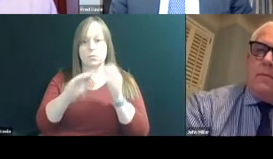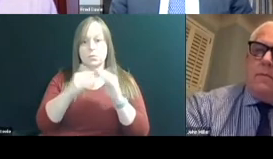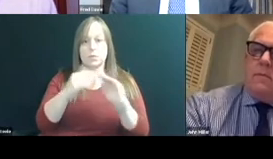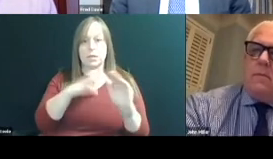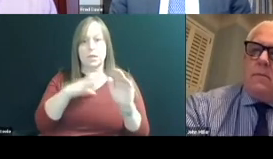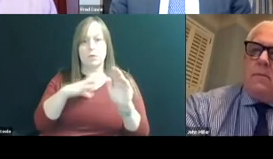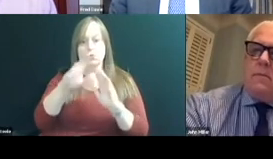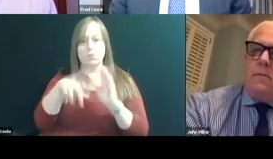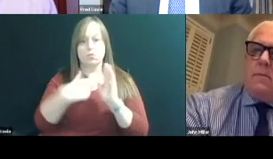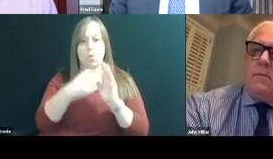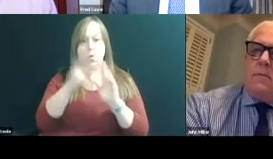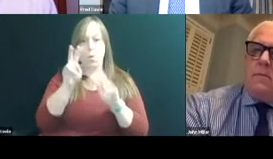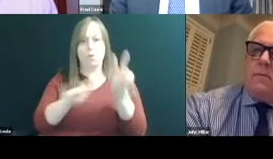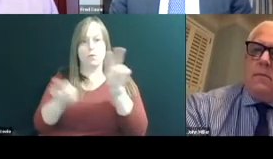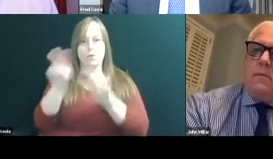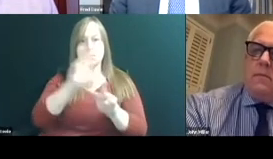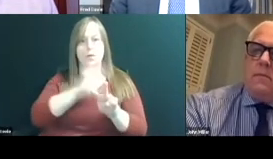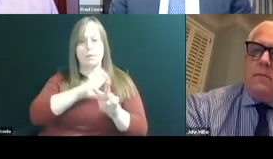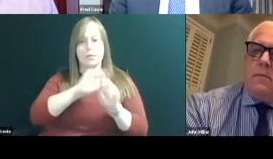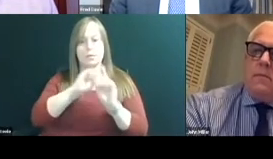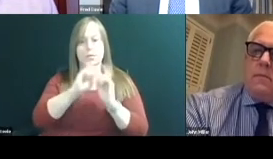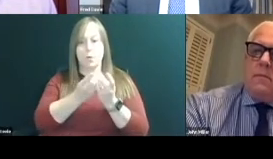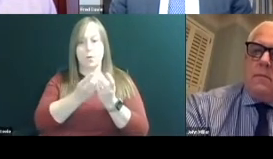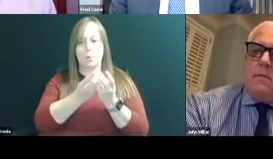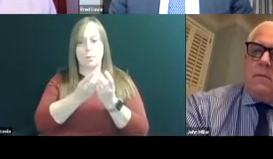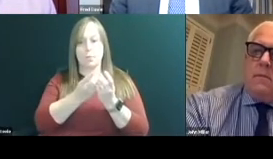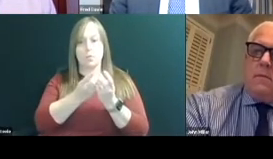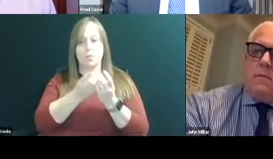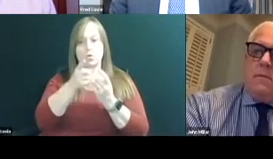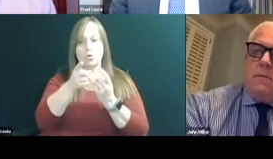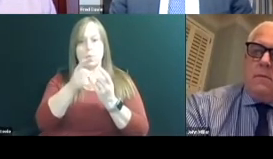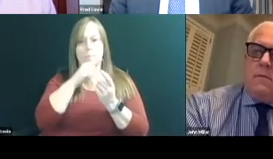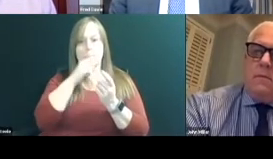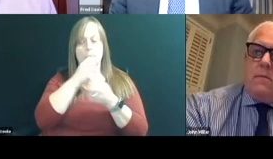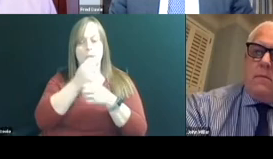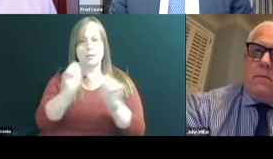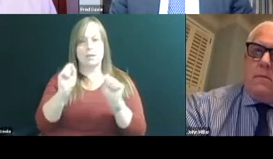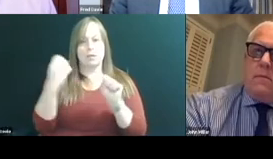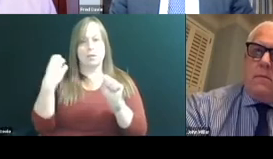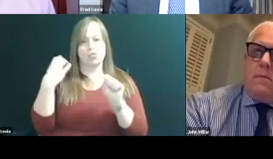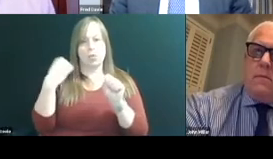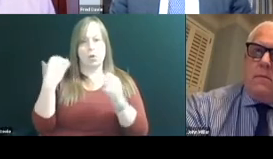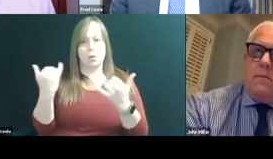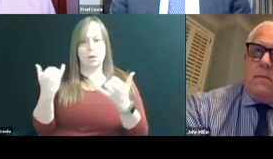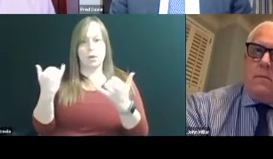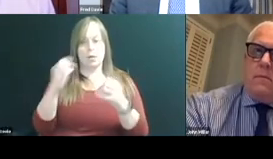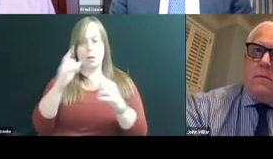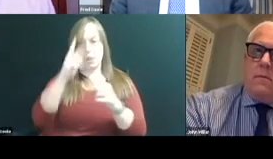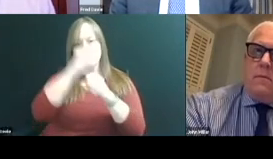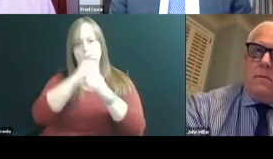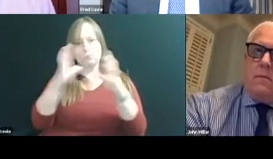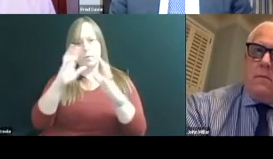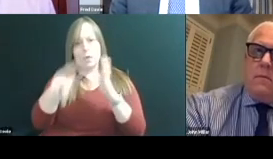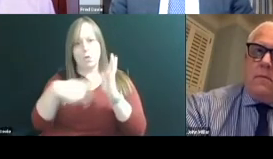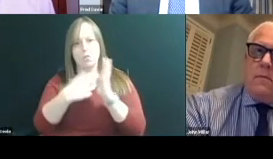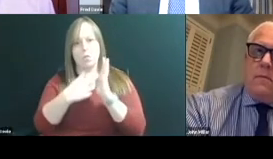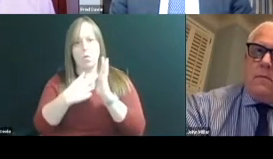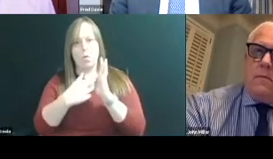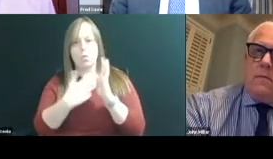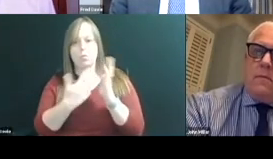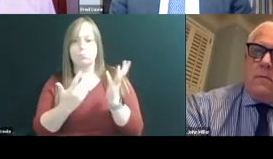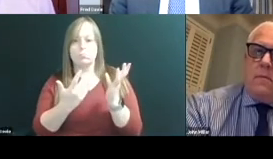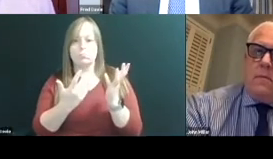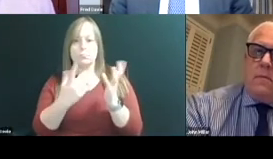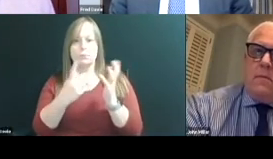council's role in oversight of the police department as you are public safety chair now, how you're thinking about that role and